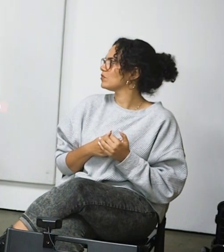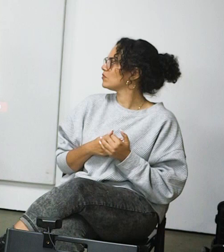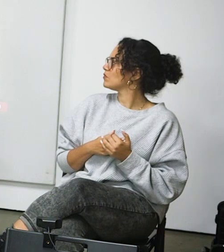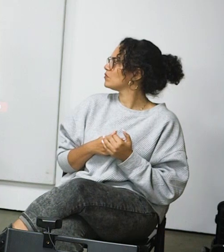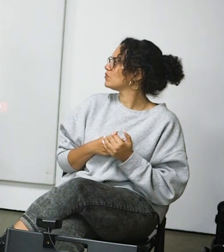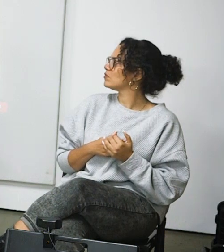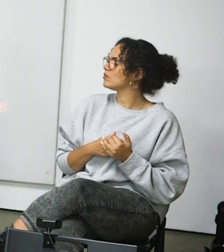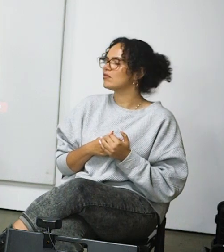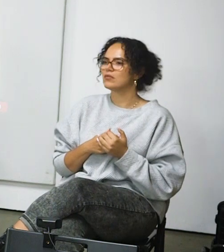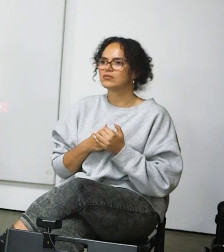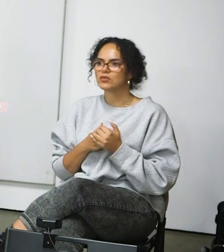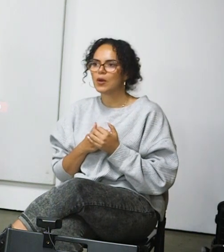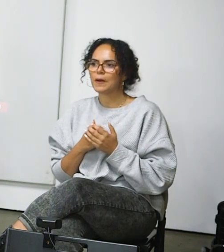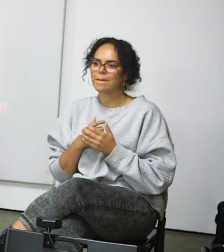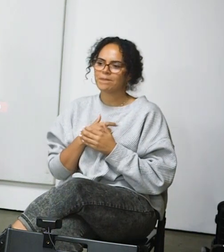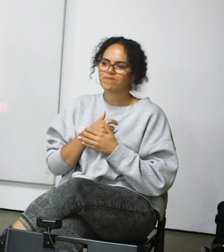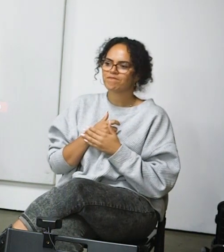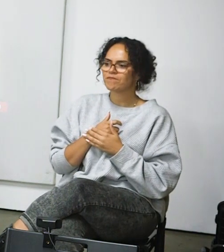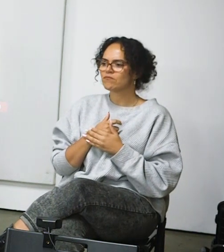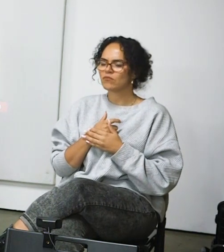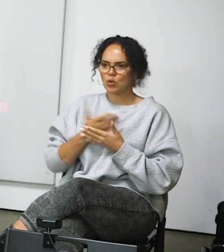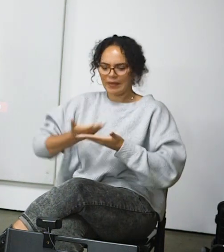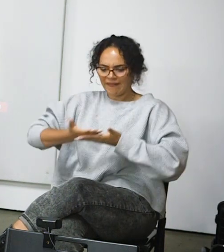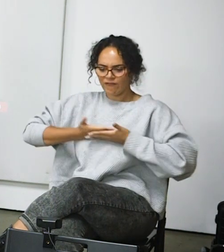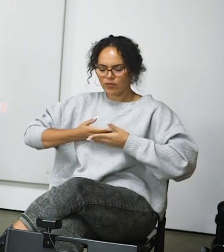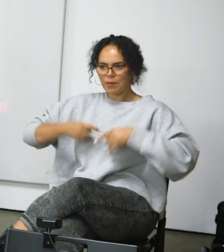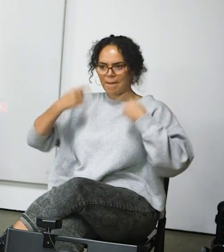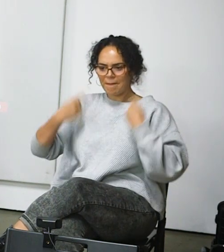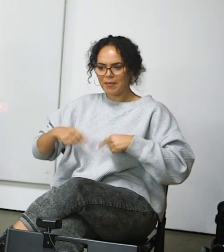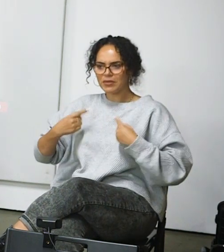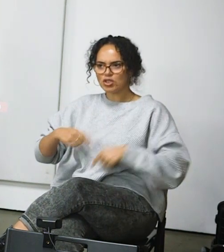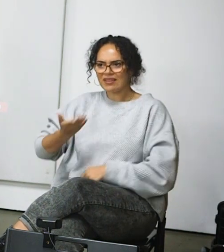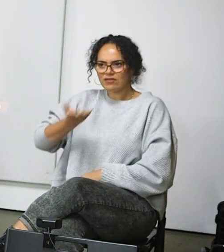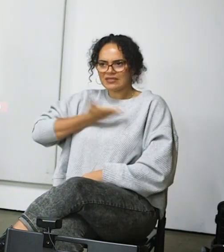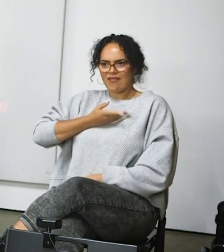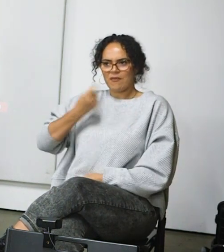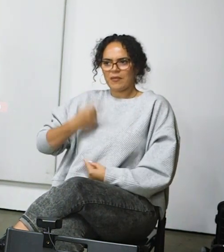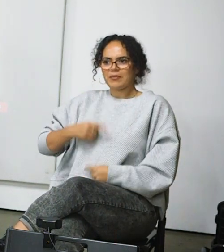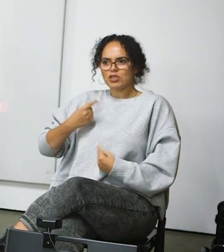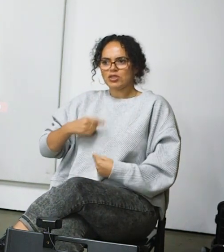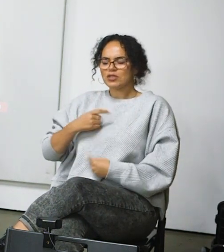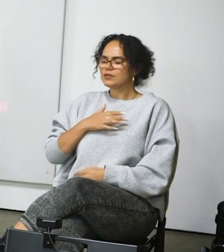finding those opportunities to like give yourself permission as well, I think is part of it.